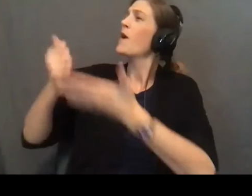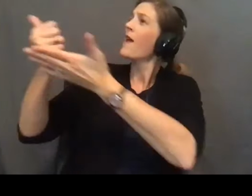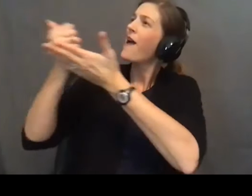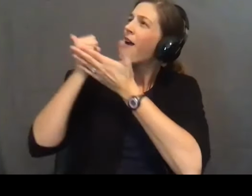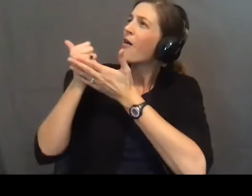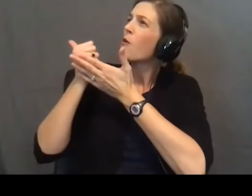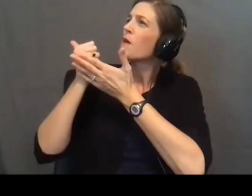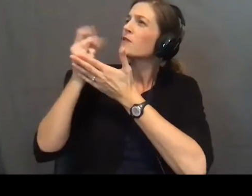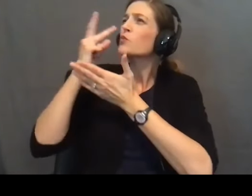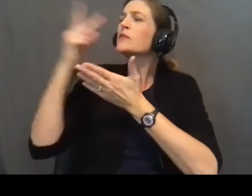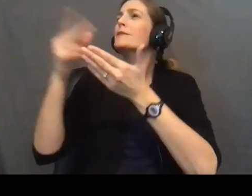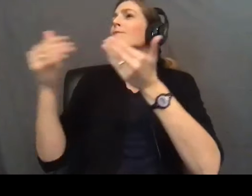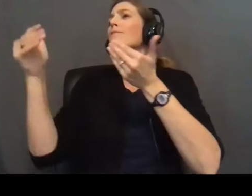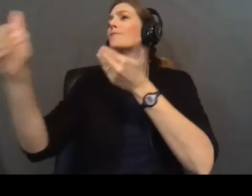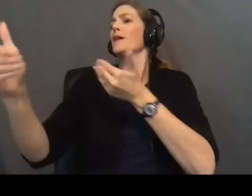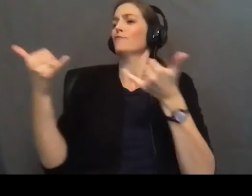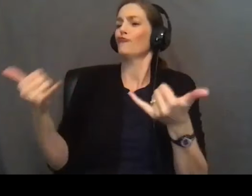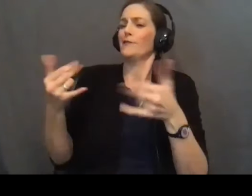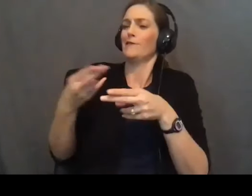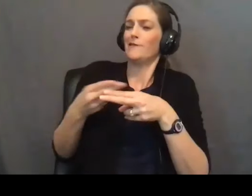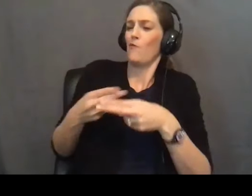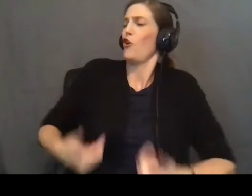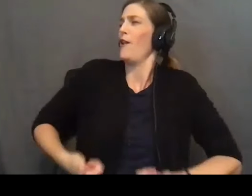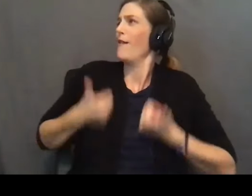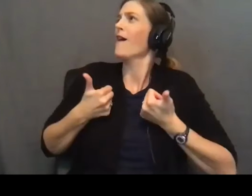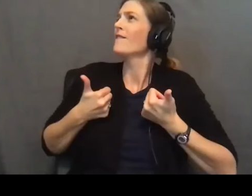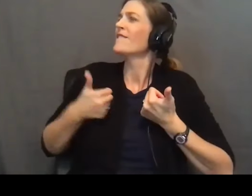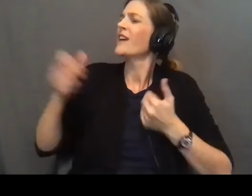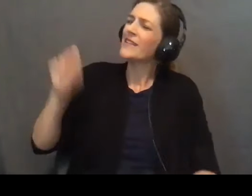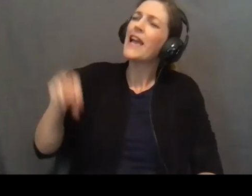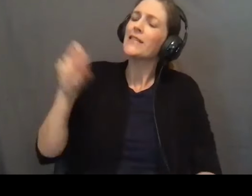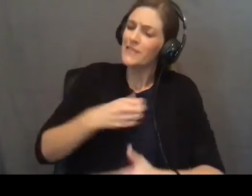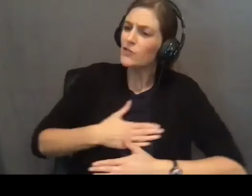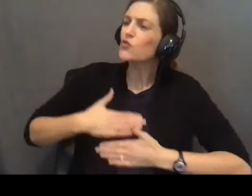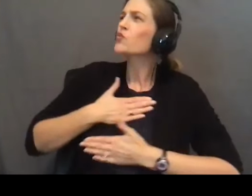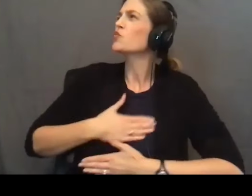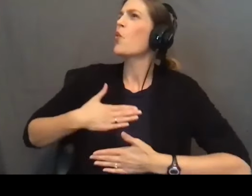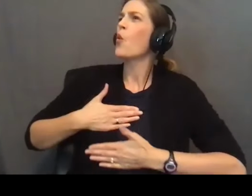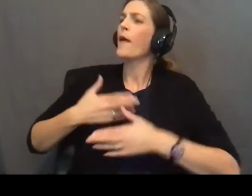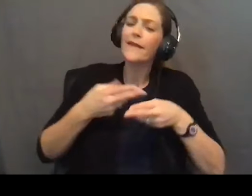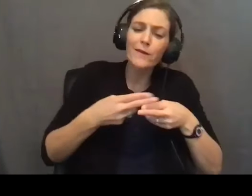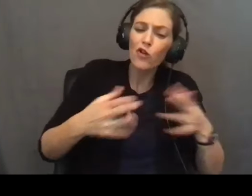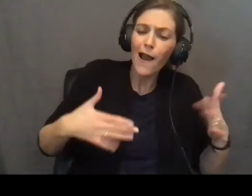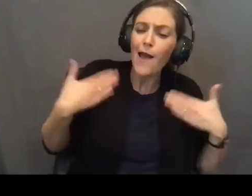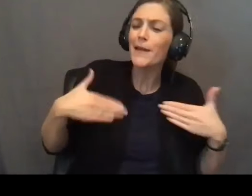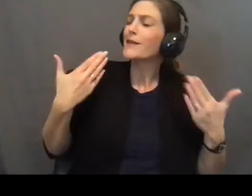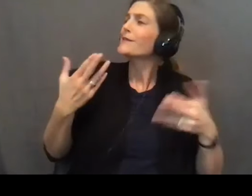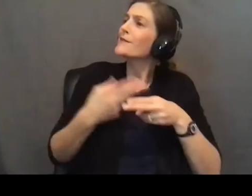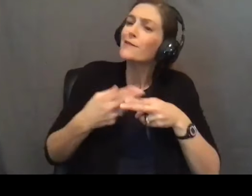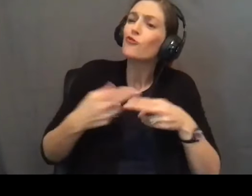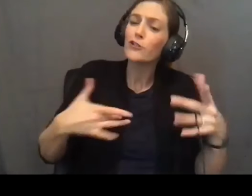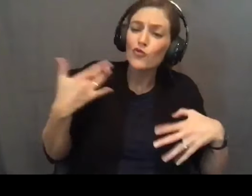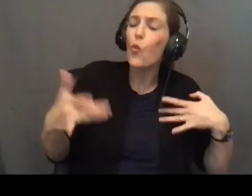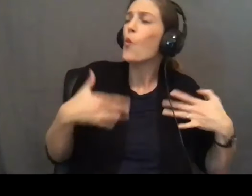Look past Our present Temporal life And yes Enjoy The fleeting Happinesses And fleeting